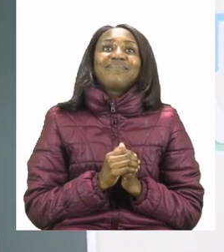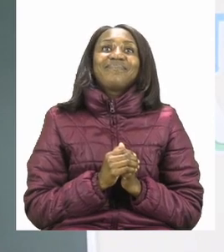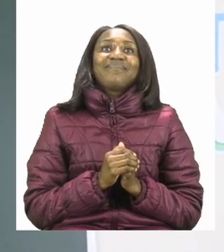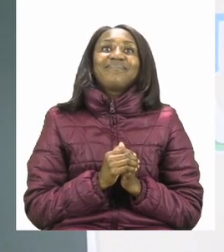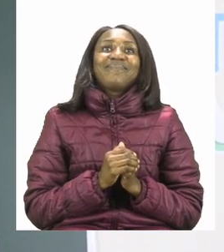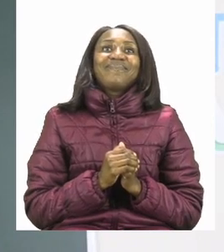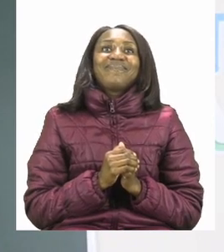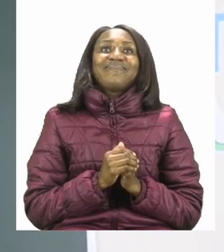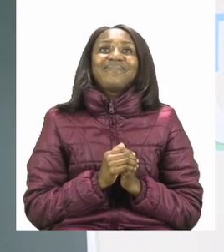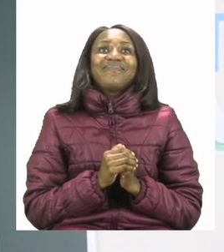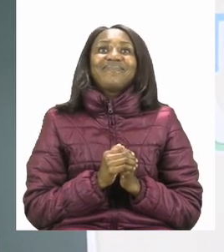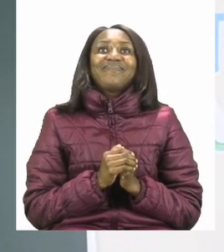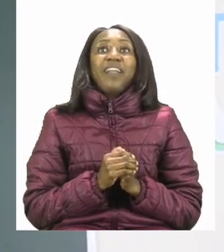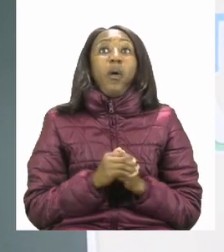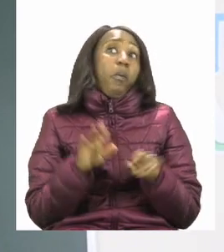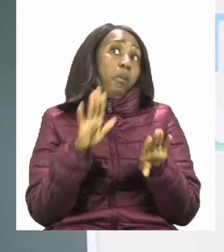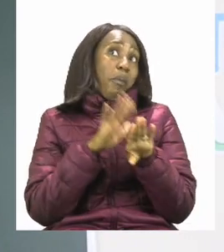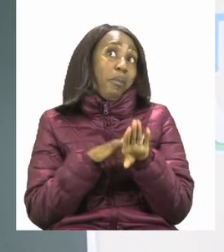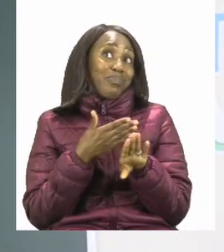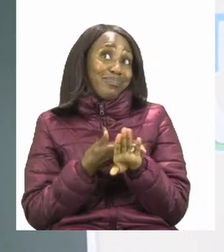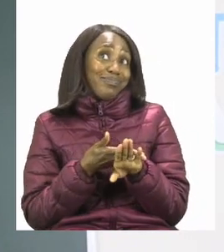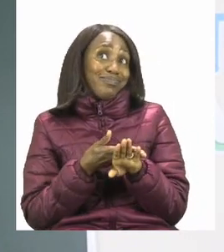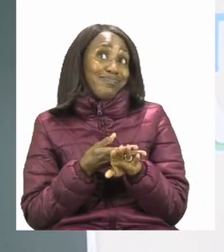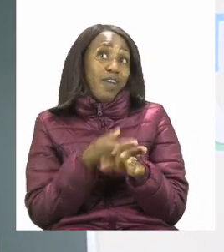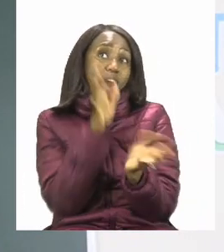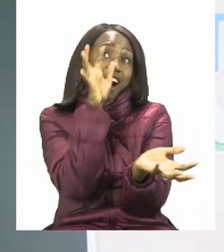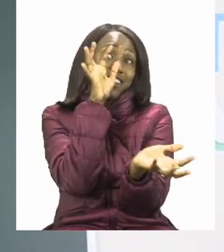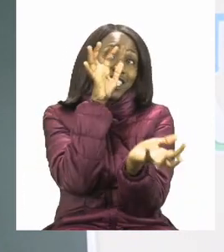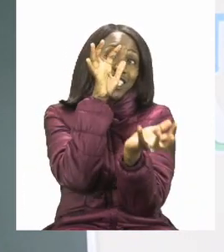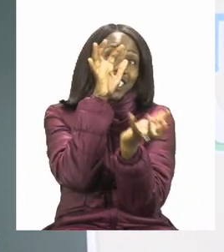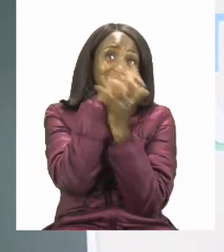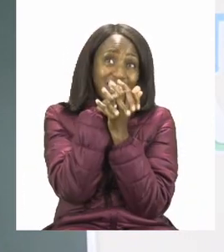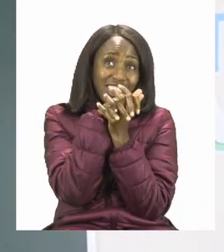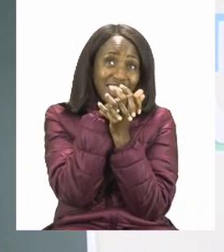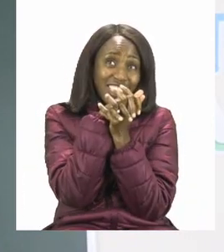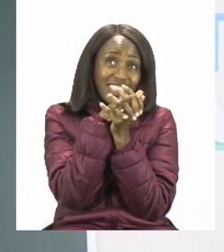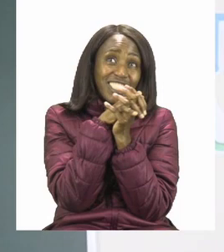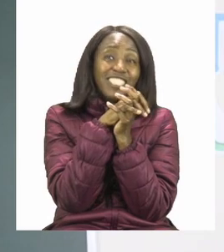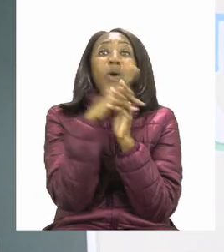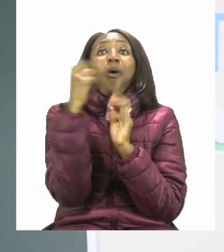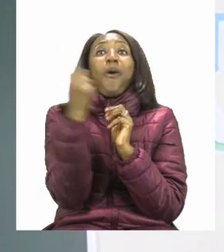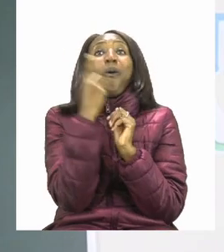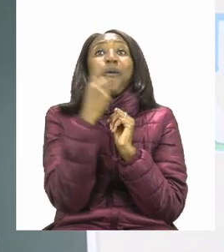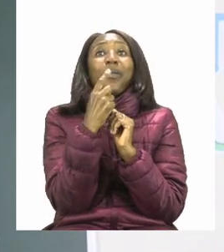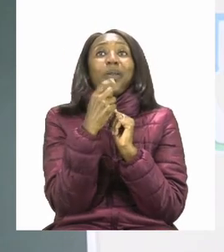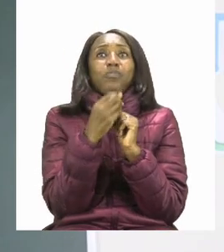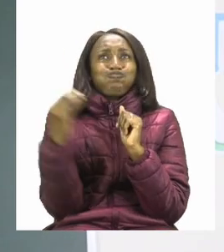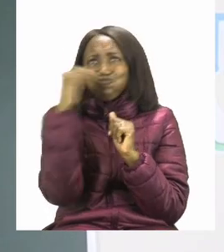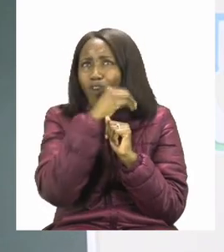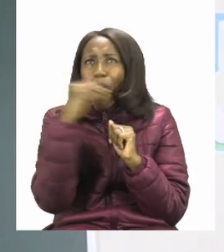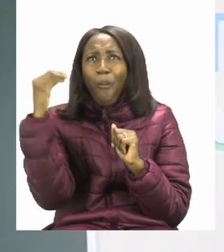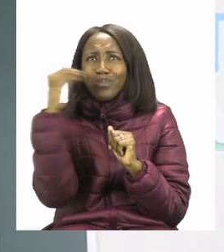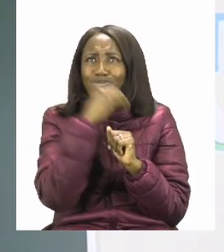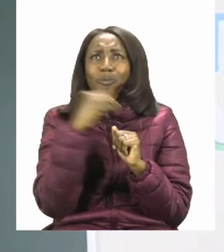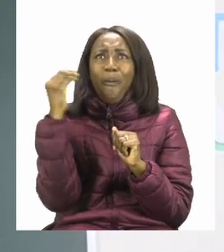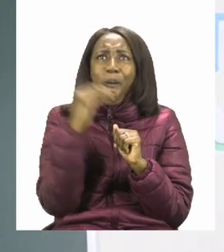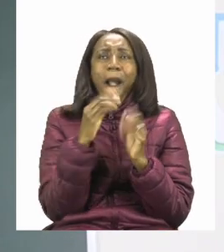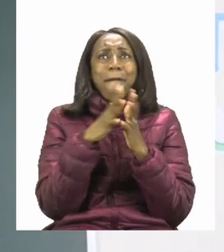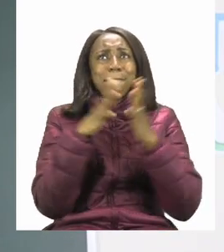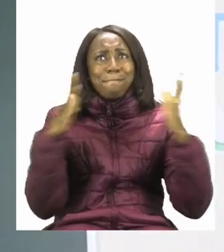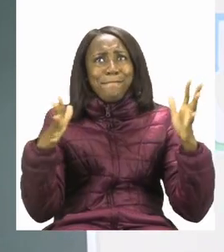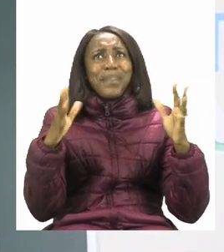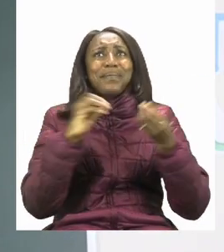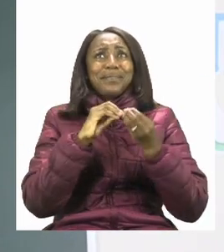hungry crocodile and it only eats big numbers. So if we have our